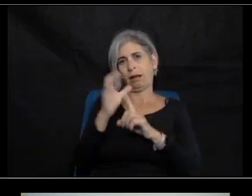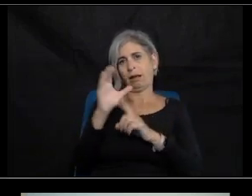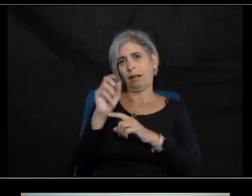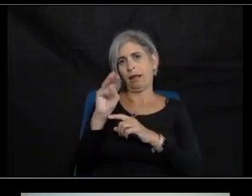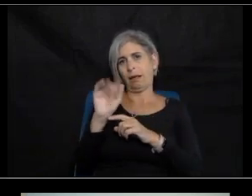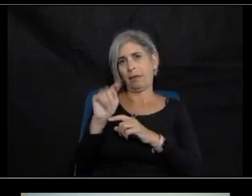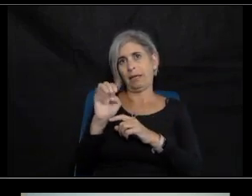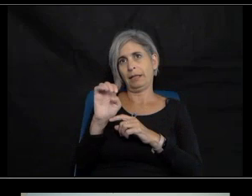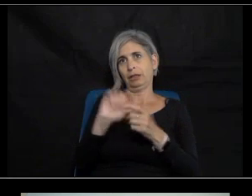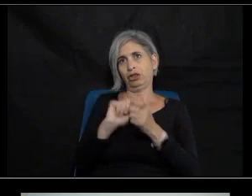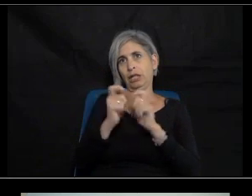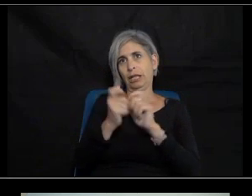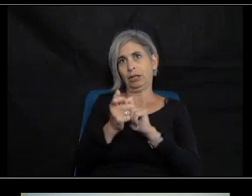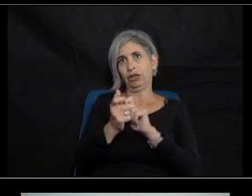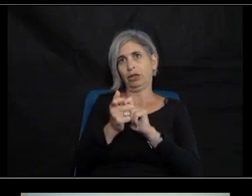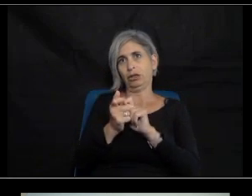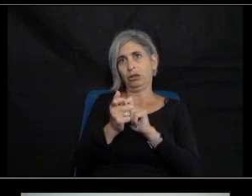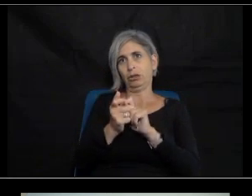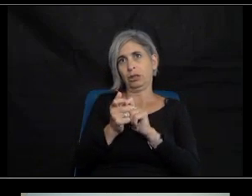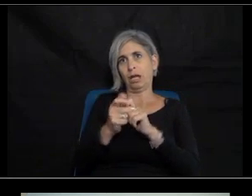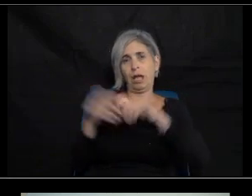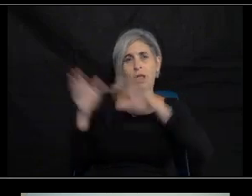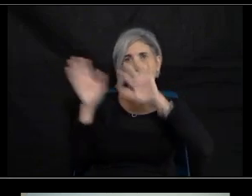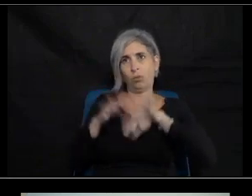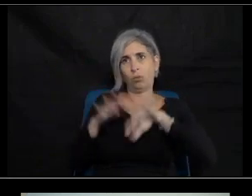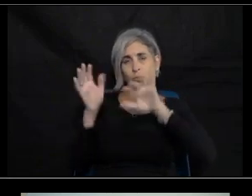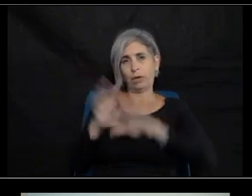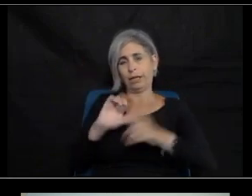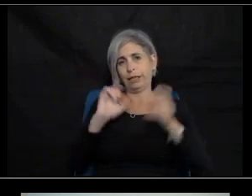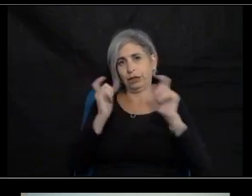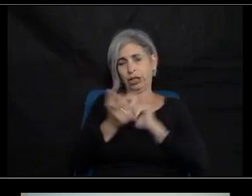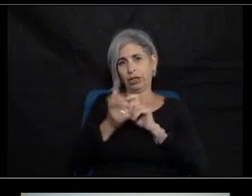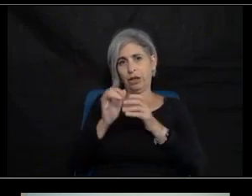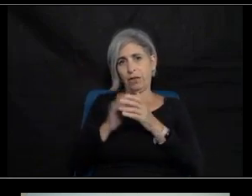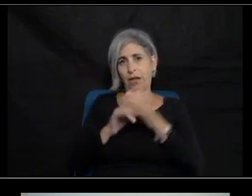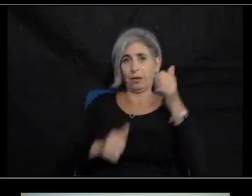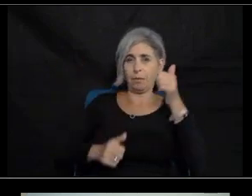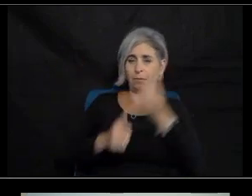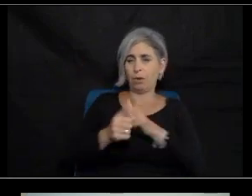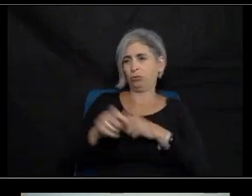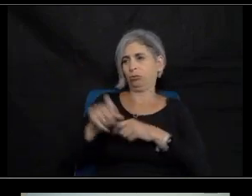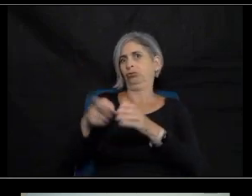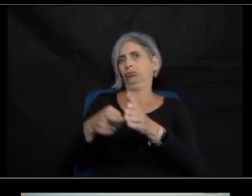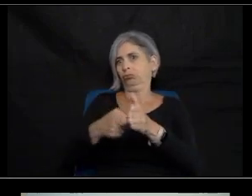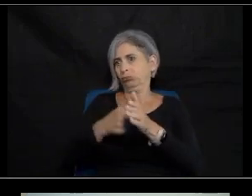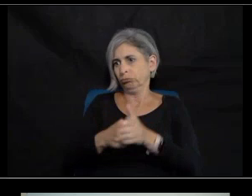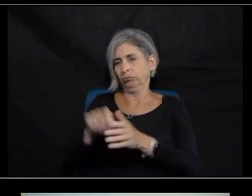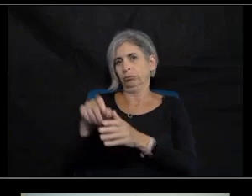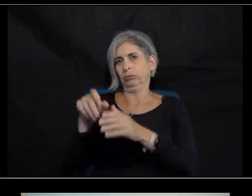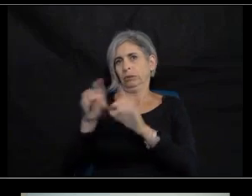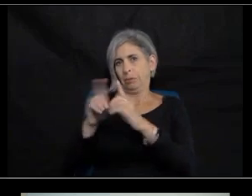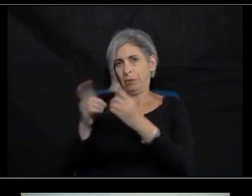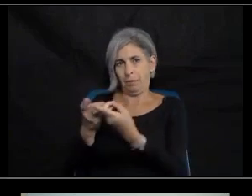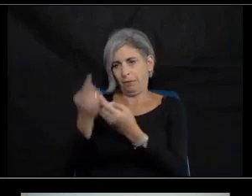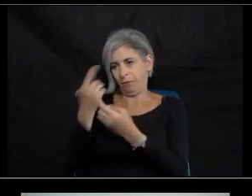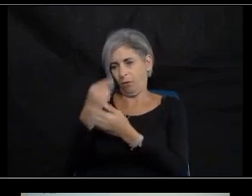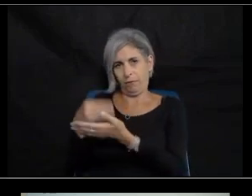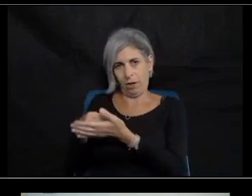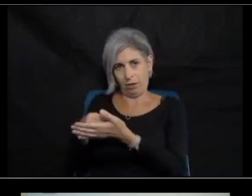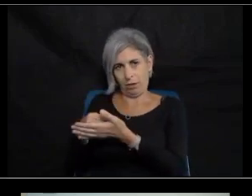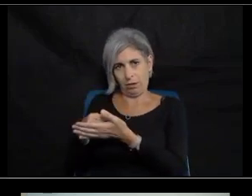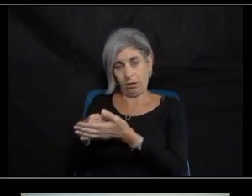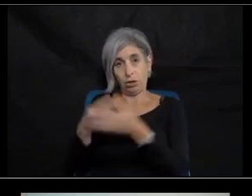rise, and the rainfall changes. It is one of our most demanding departments and demanding for funds. So what we're